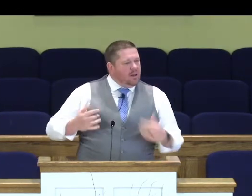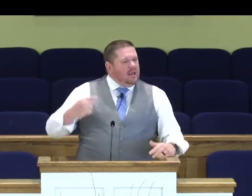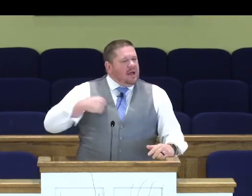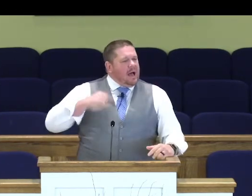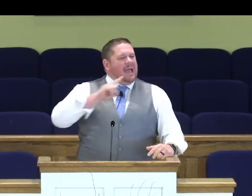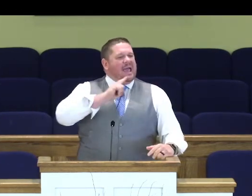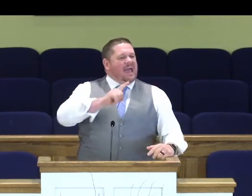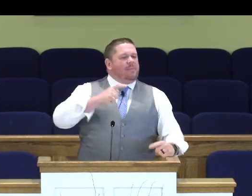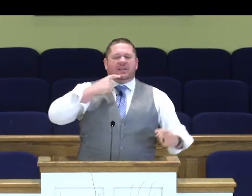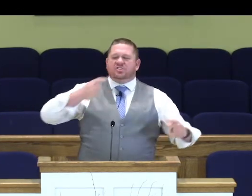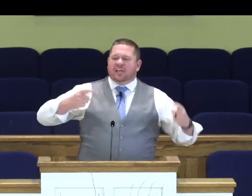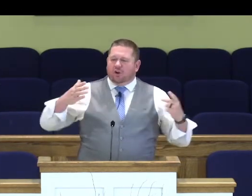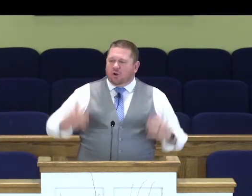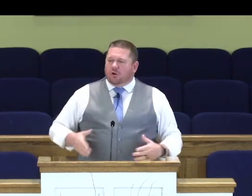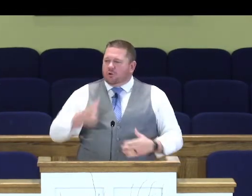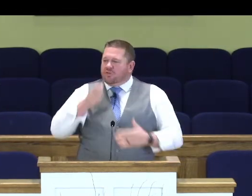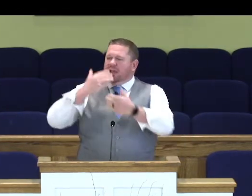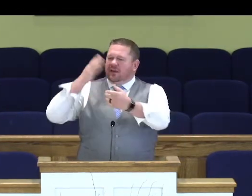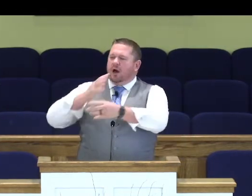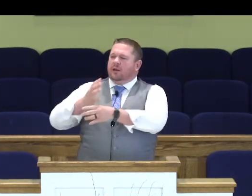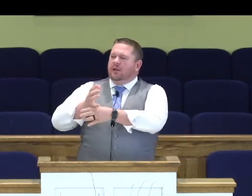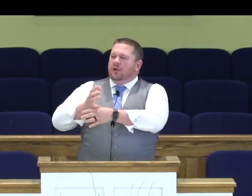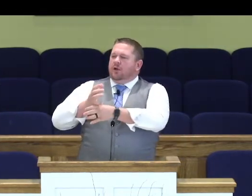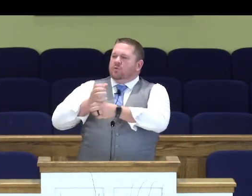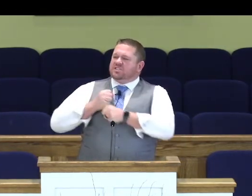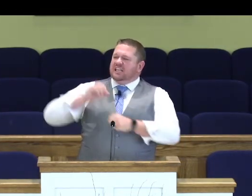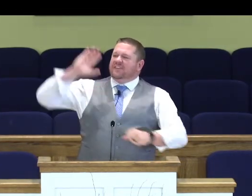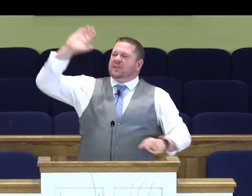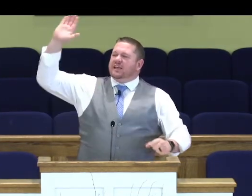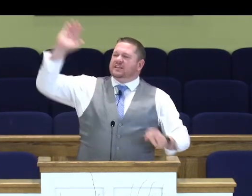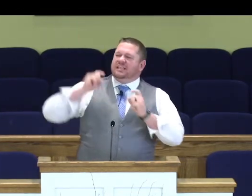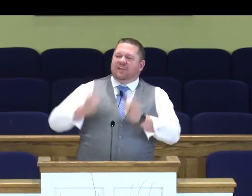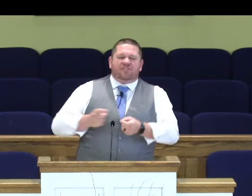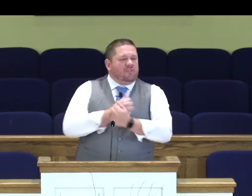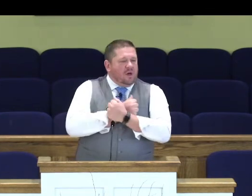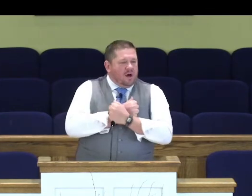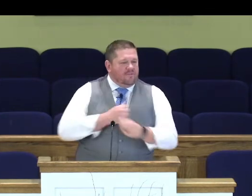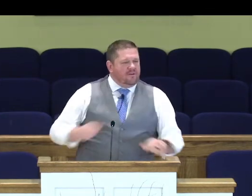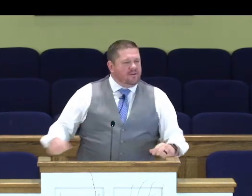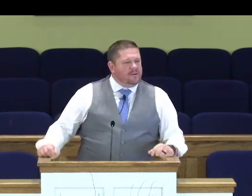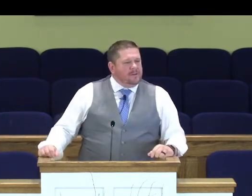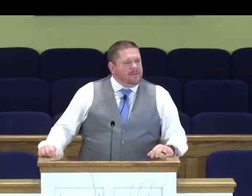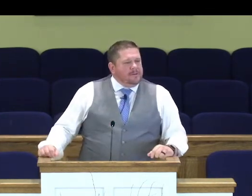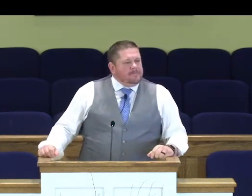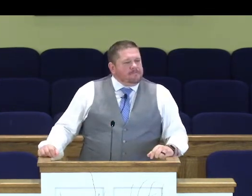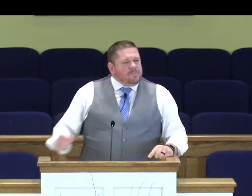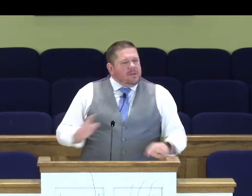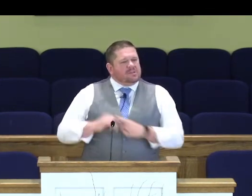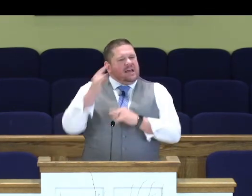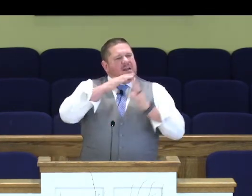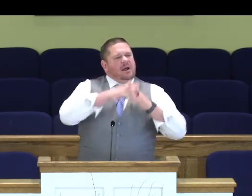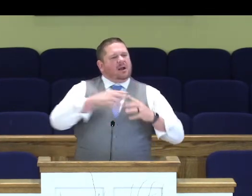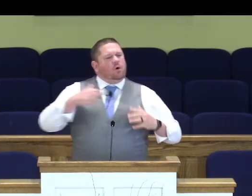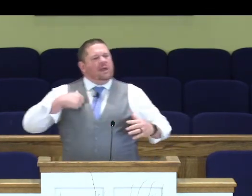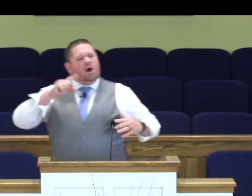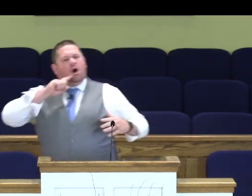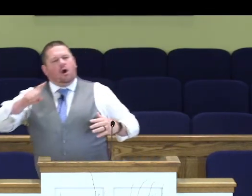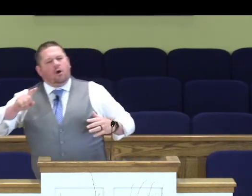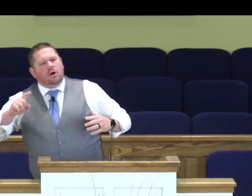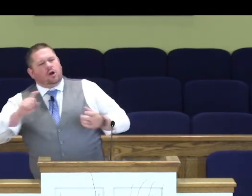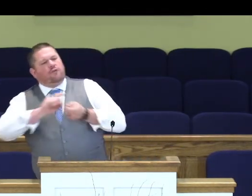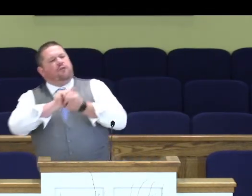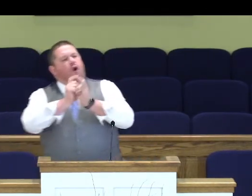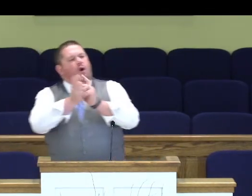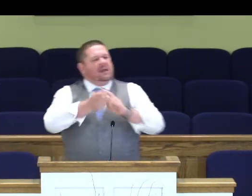hell. I am a sinner who, thank God, received His gift of love. But today in America, we